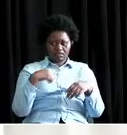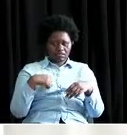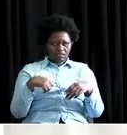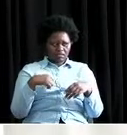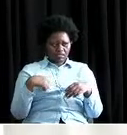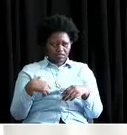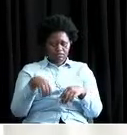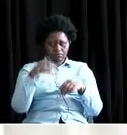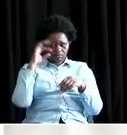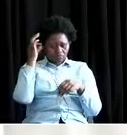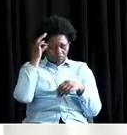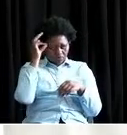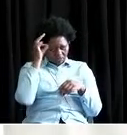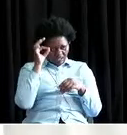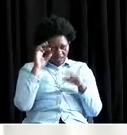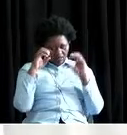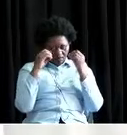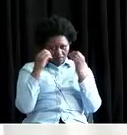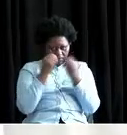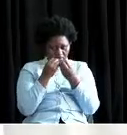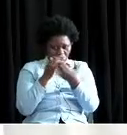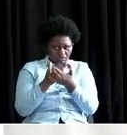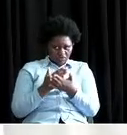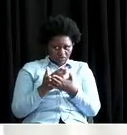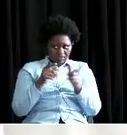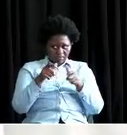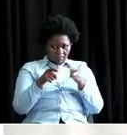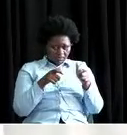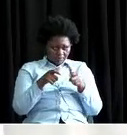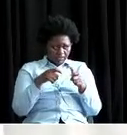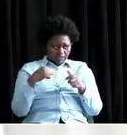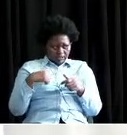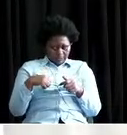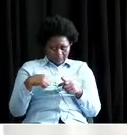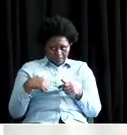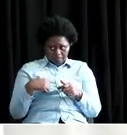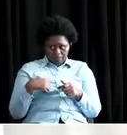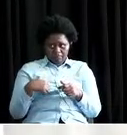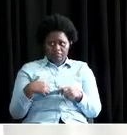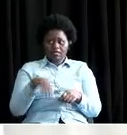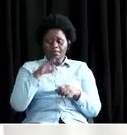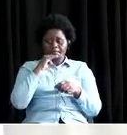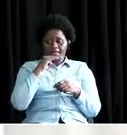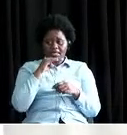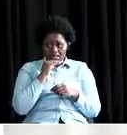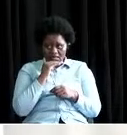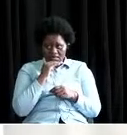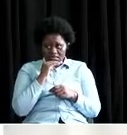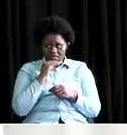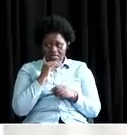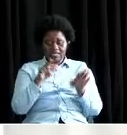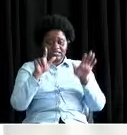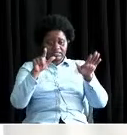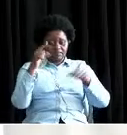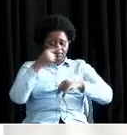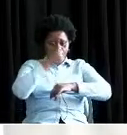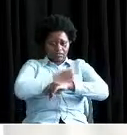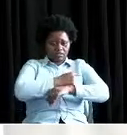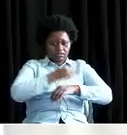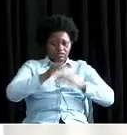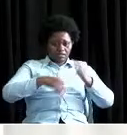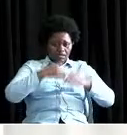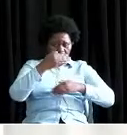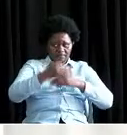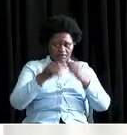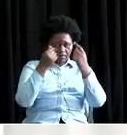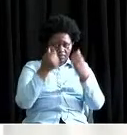municipal entity under the shared or sole control of the municipality. So in other words, the 7 days after the